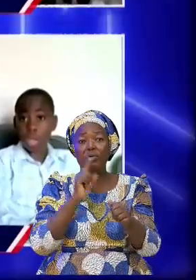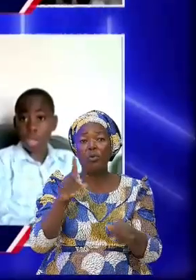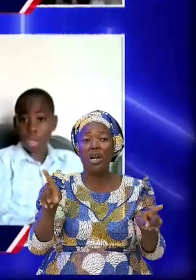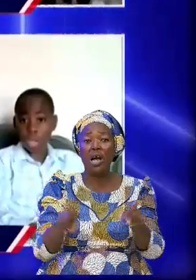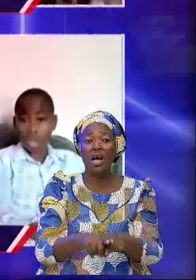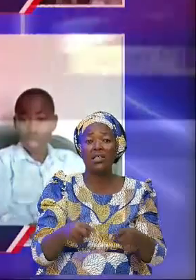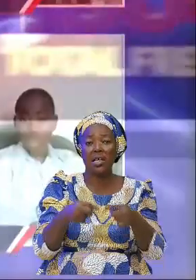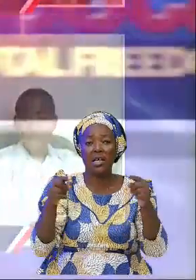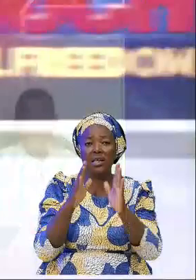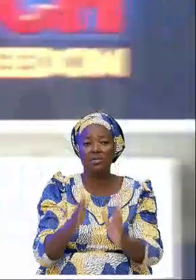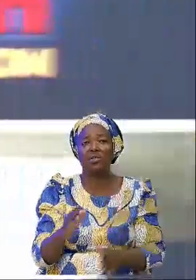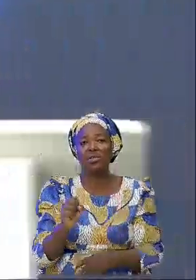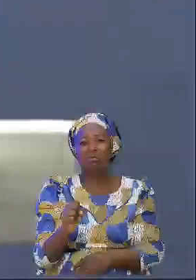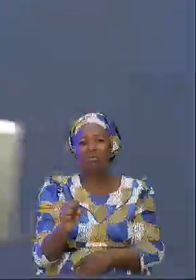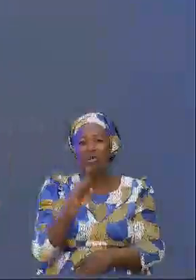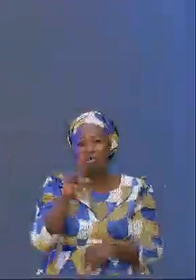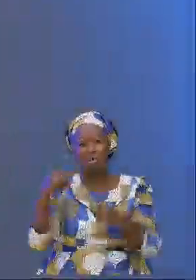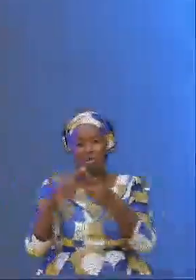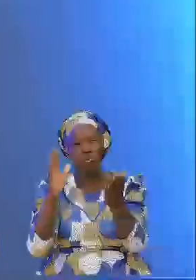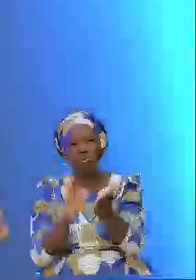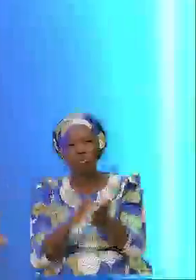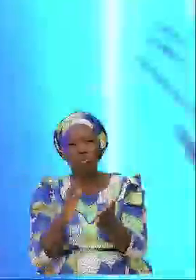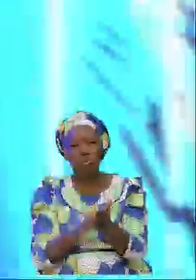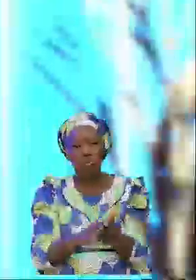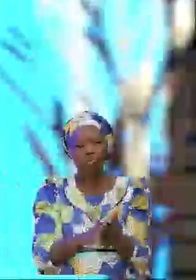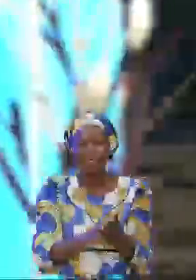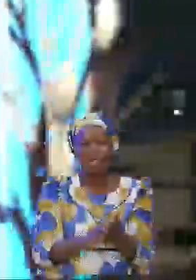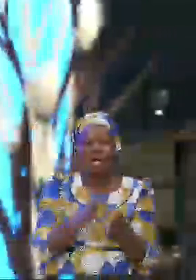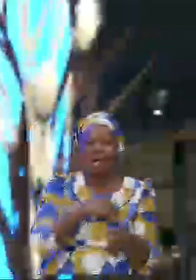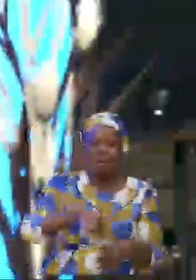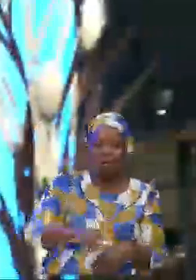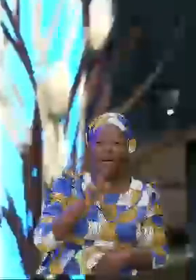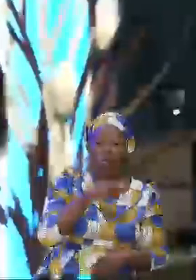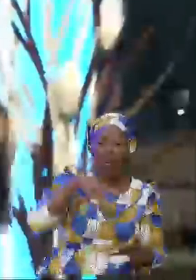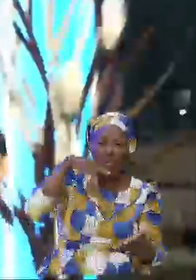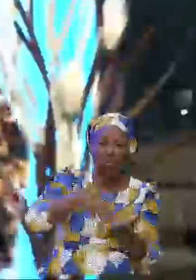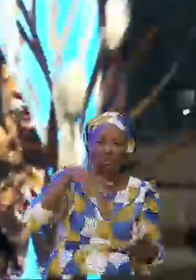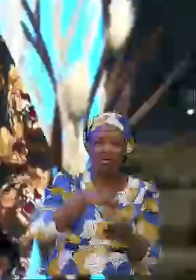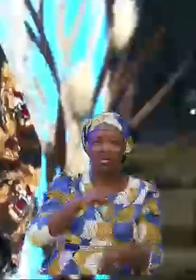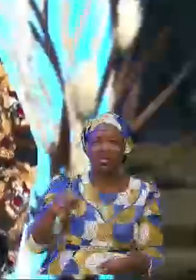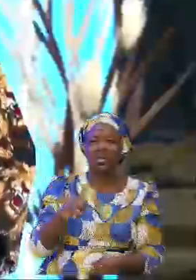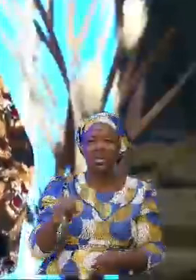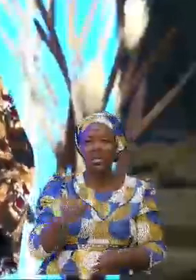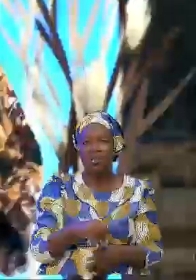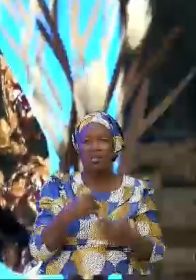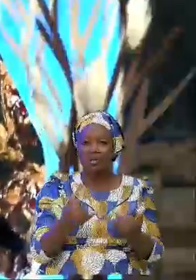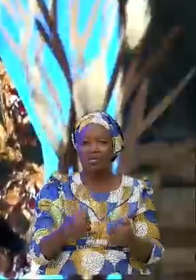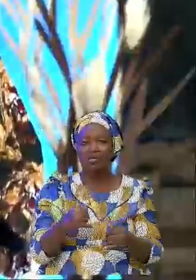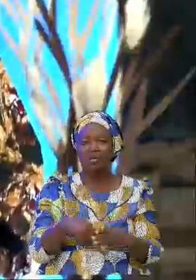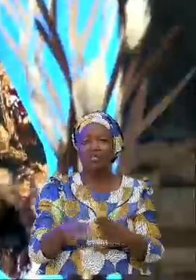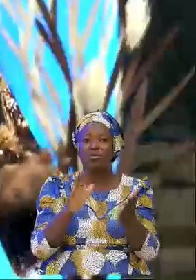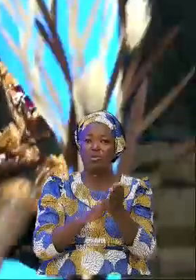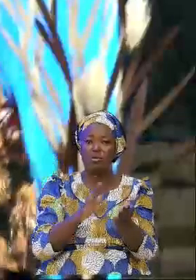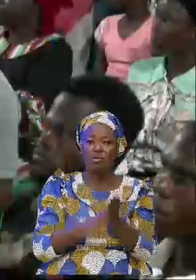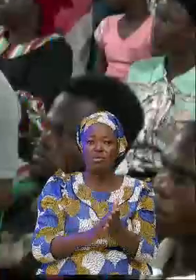have made, because you see everybody as enemies. You go to school, and